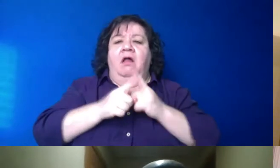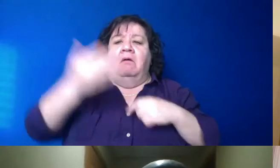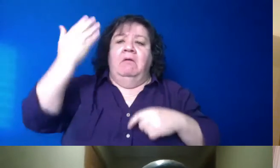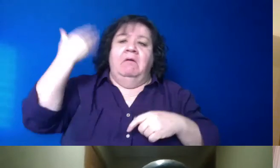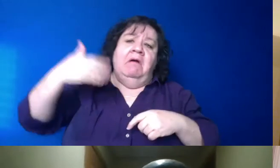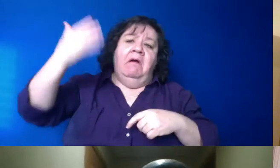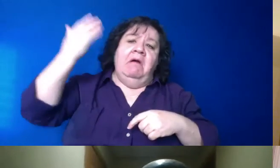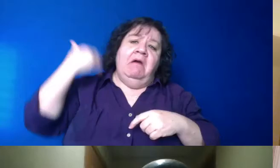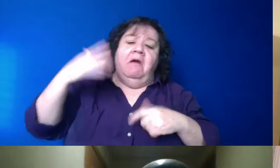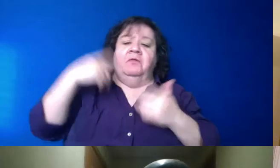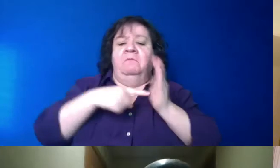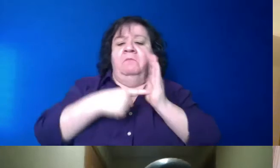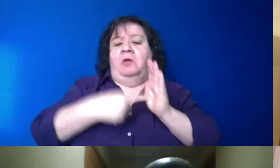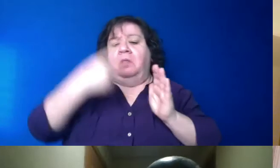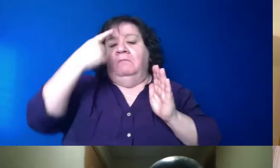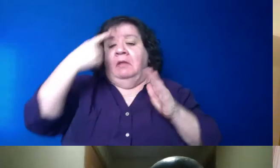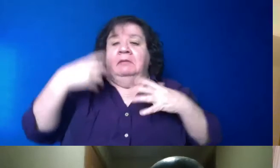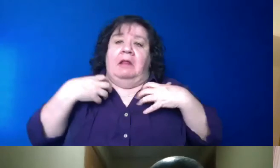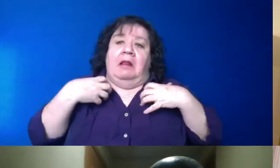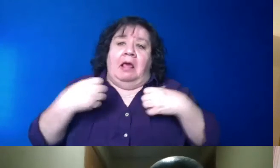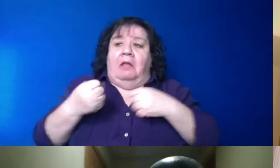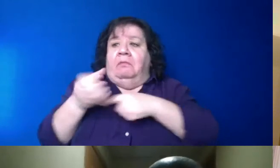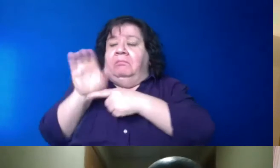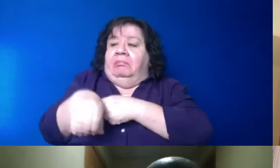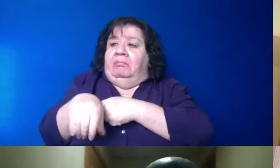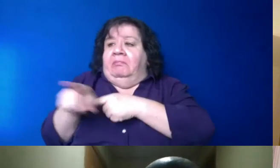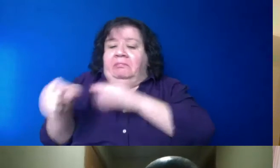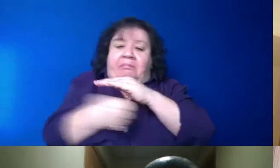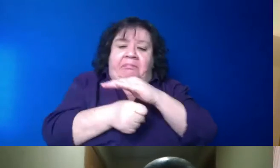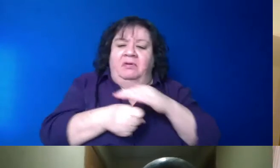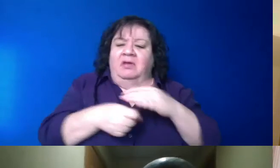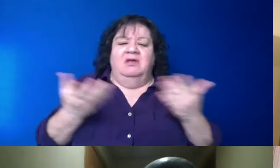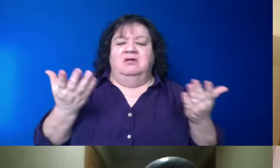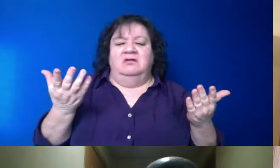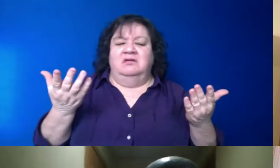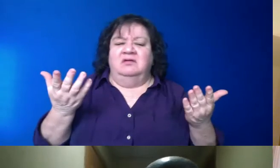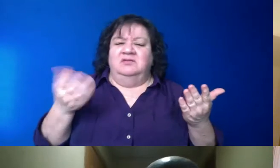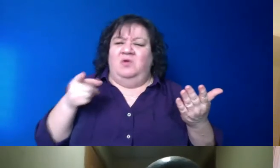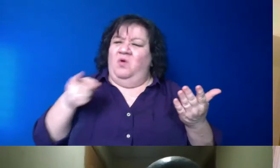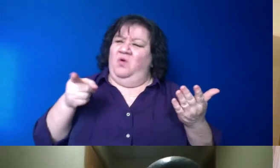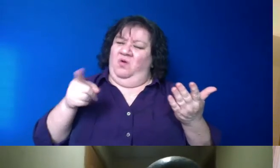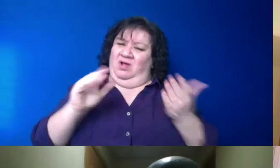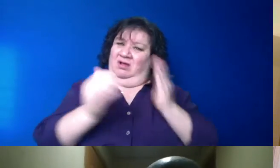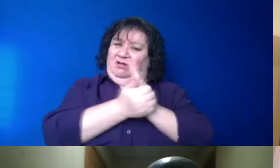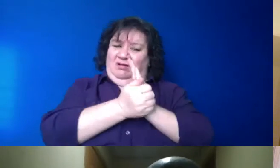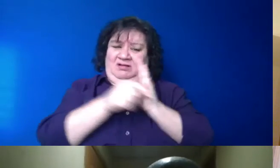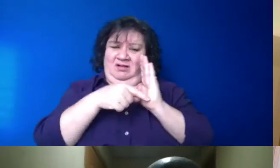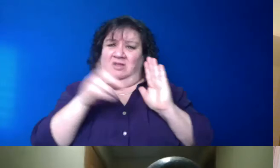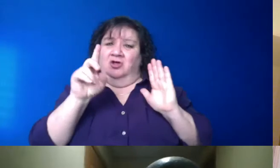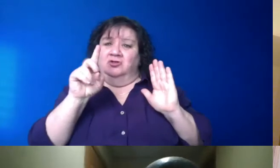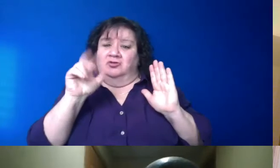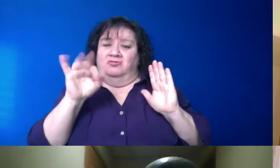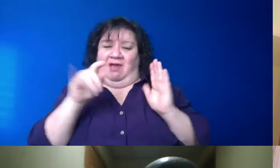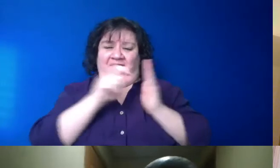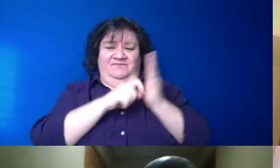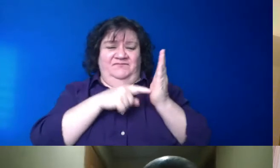protocol, as I see it, is simply to refine and update a very old model. As you may know, the